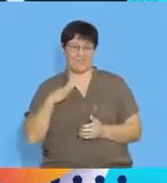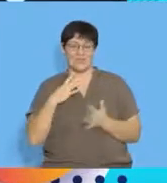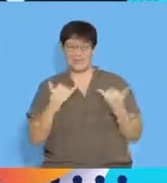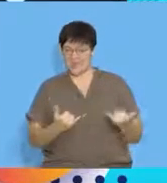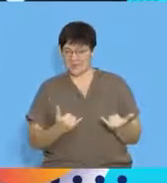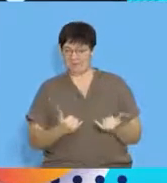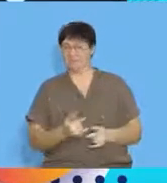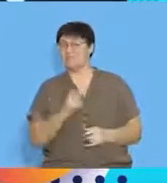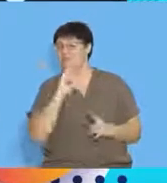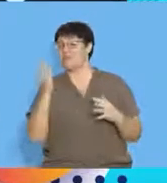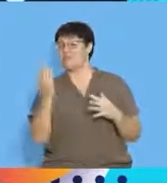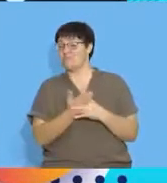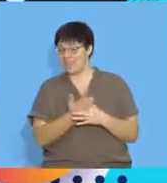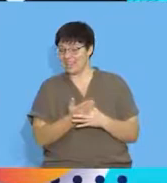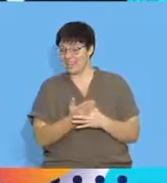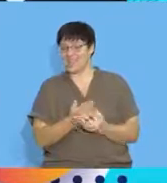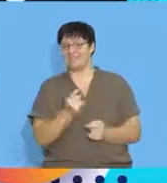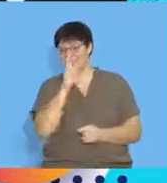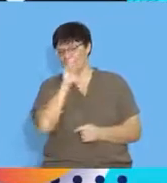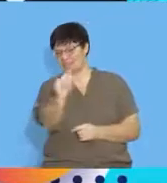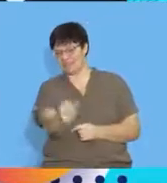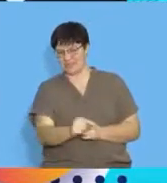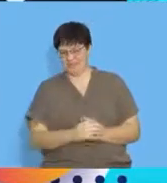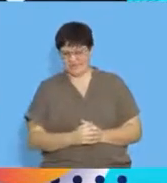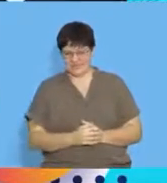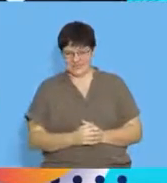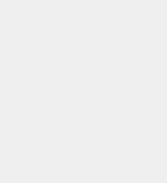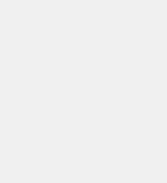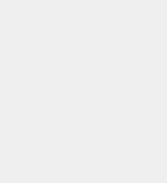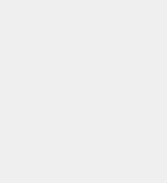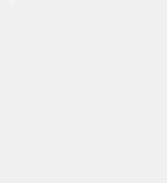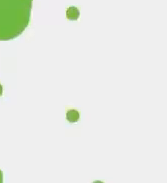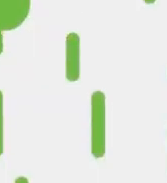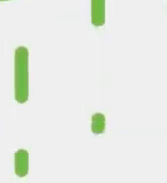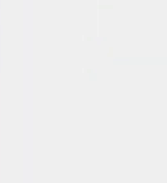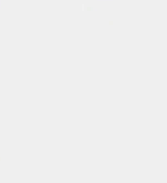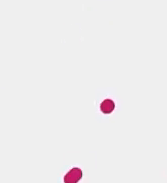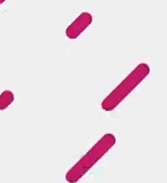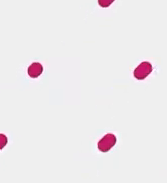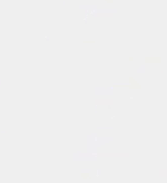to take another little break, and we'll see you right after this.